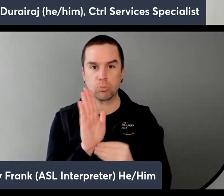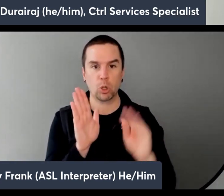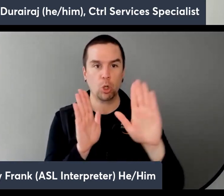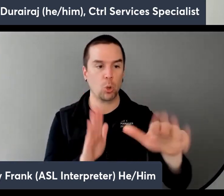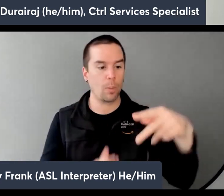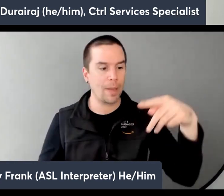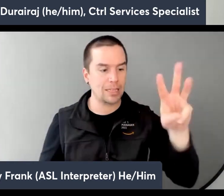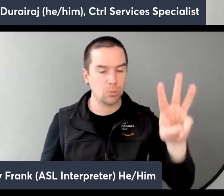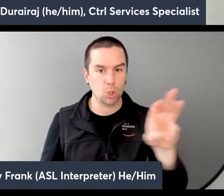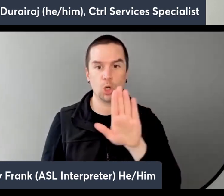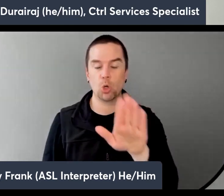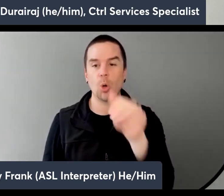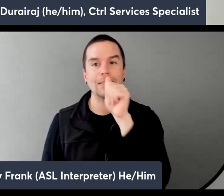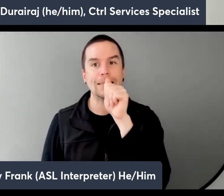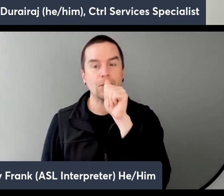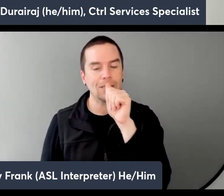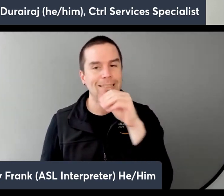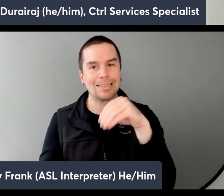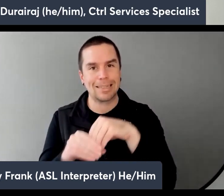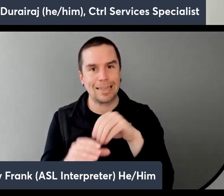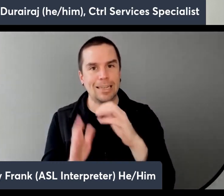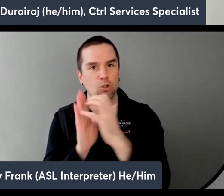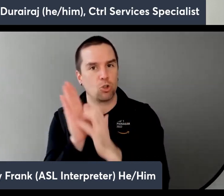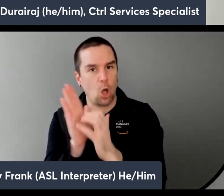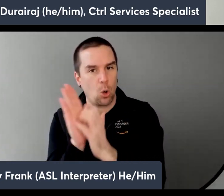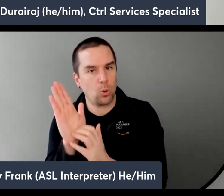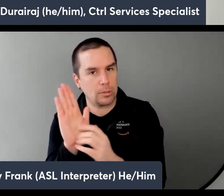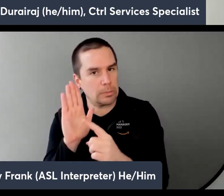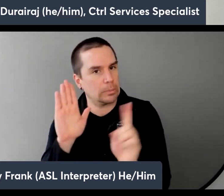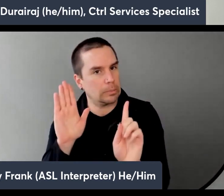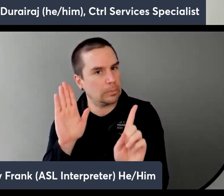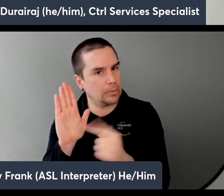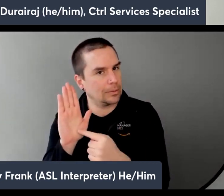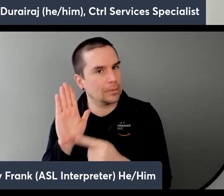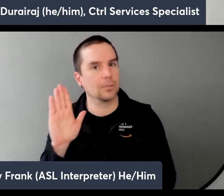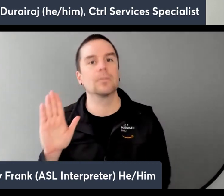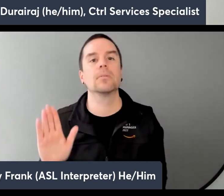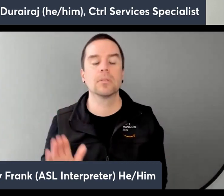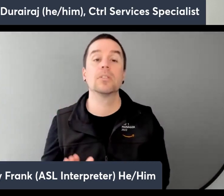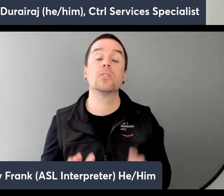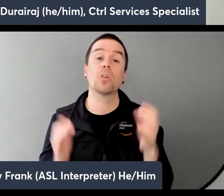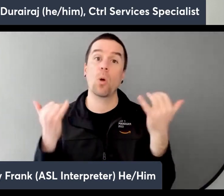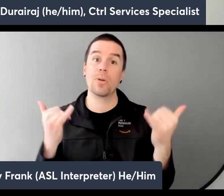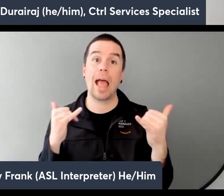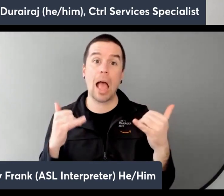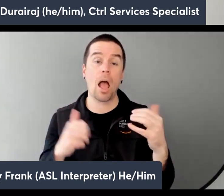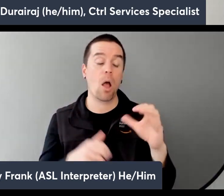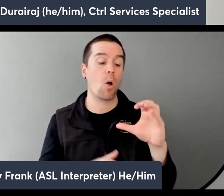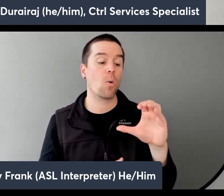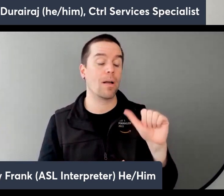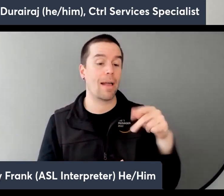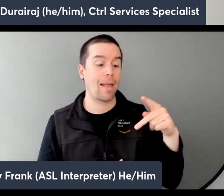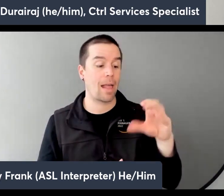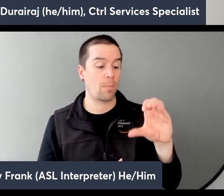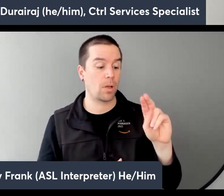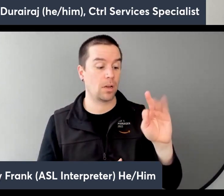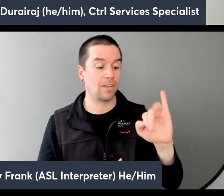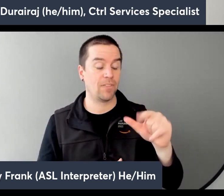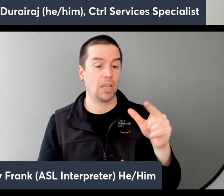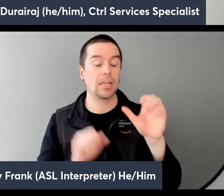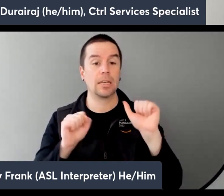where Secrets Manager comes in, is where you can call and get those securely into your code. And